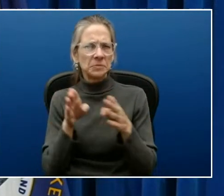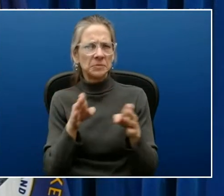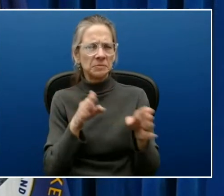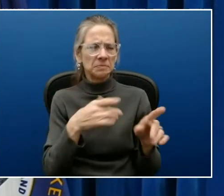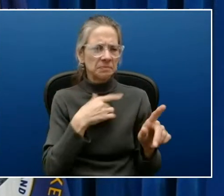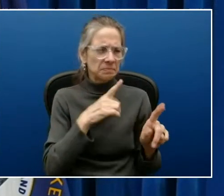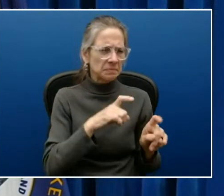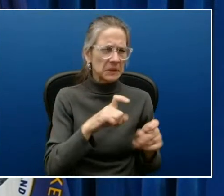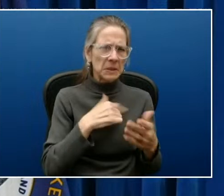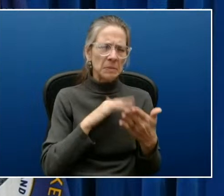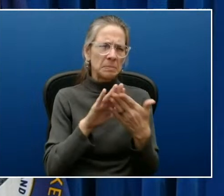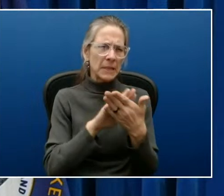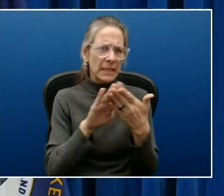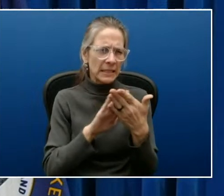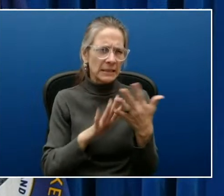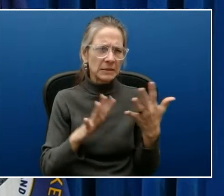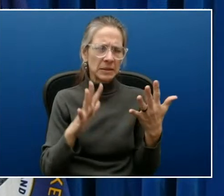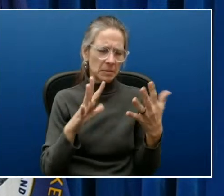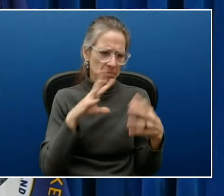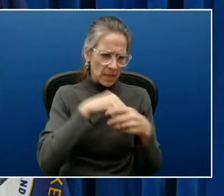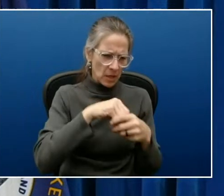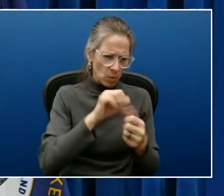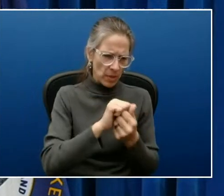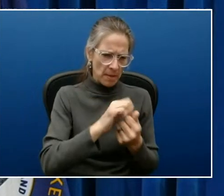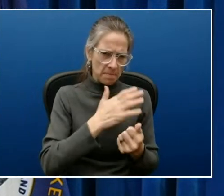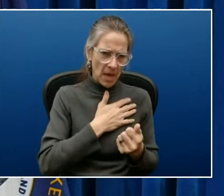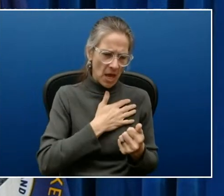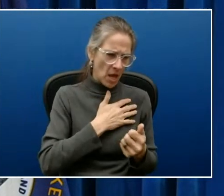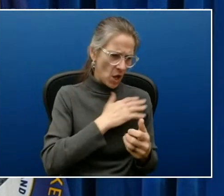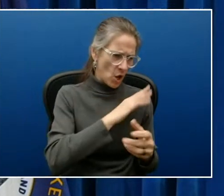blending my own culture with American culture,